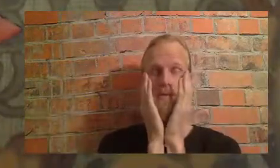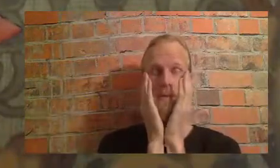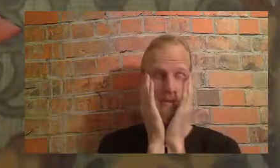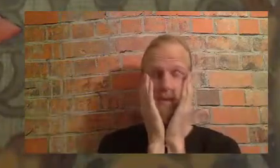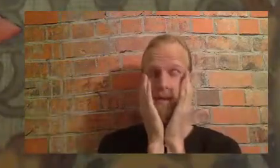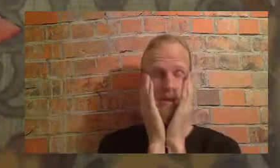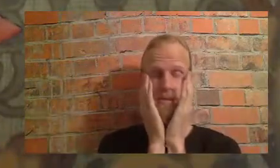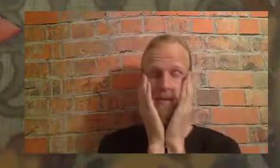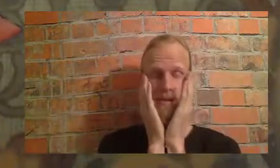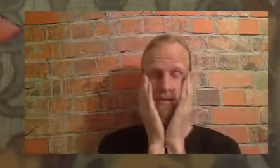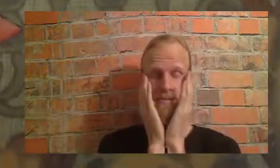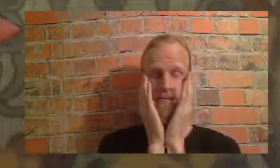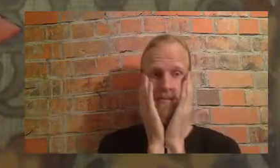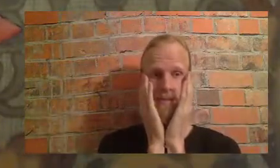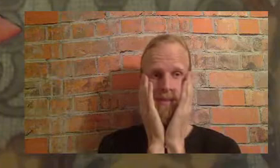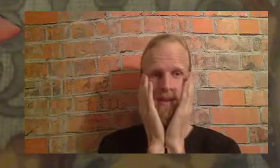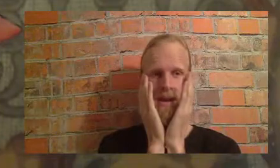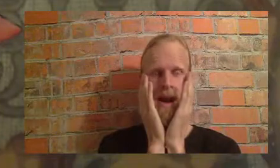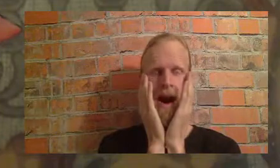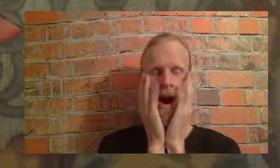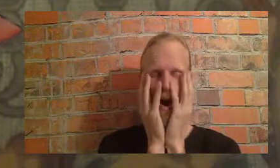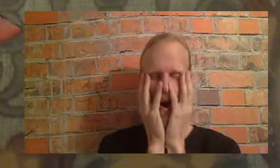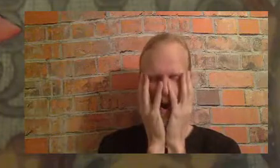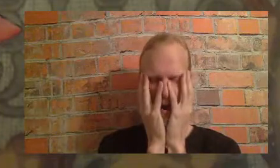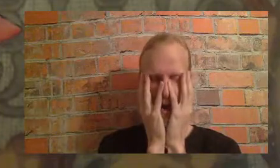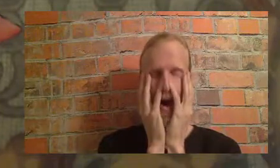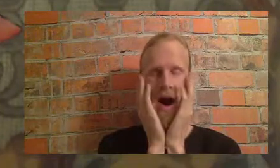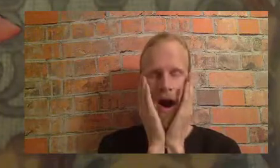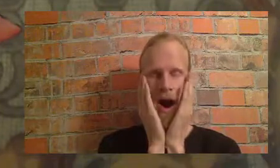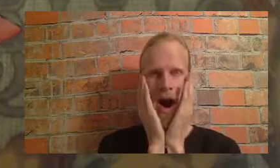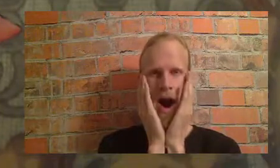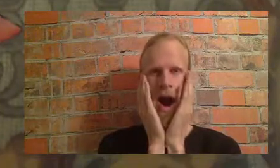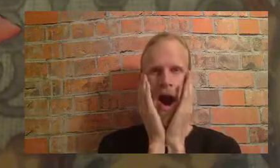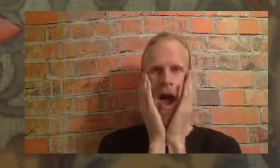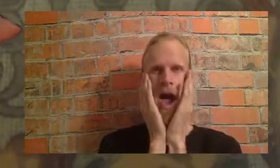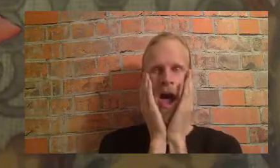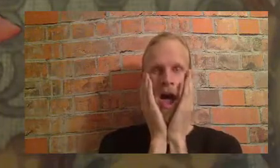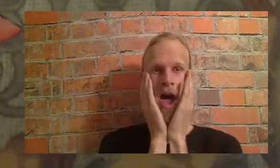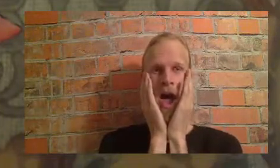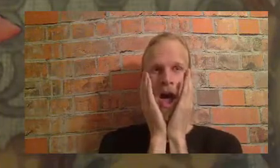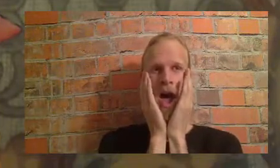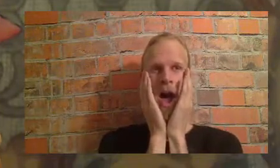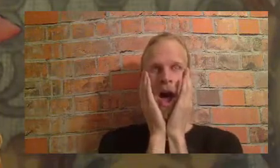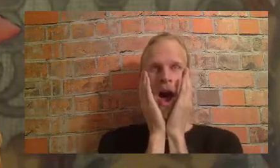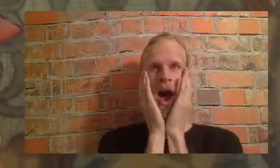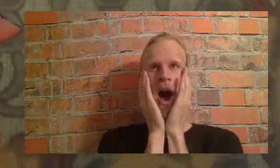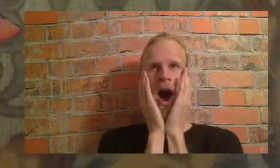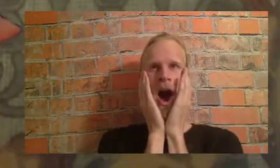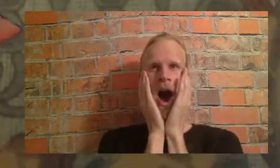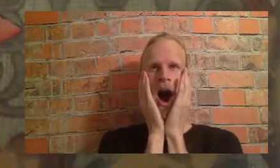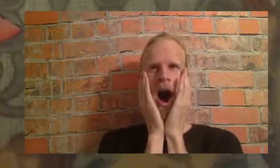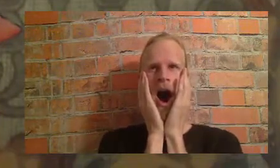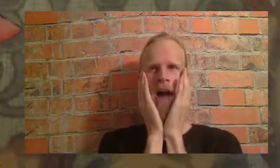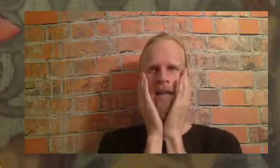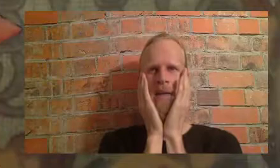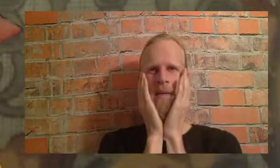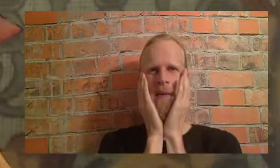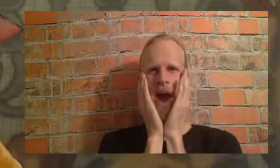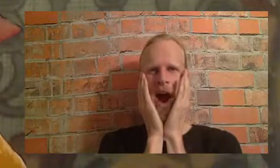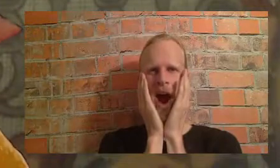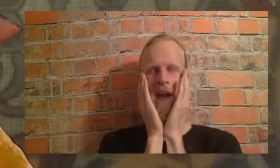I accept that and then say what it is that's going on. For example, my left leg is not working right, whatever it is for